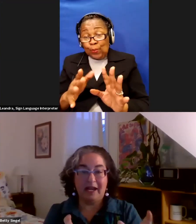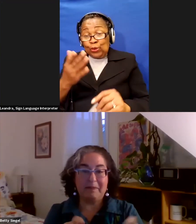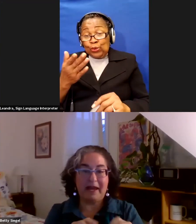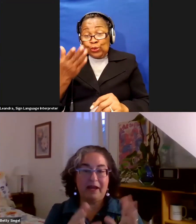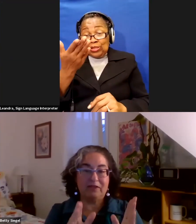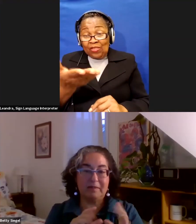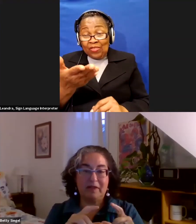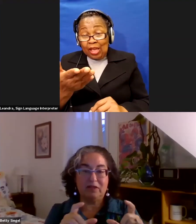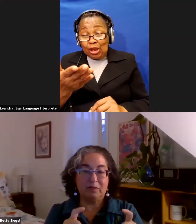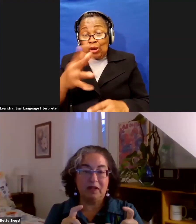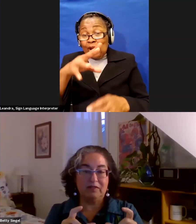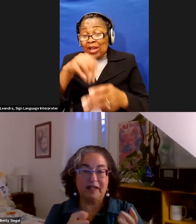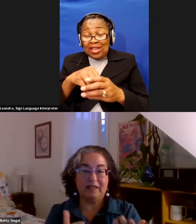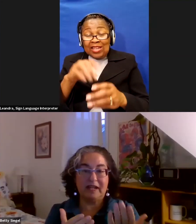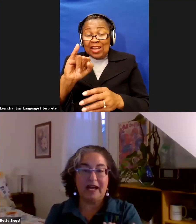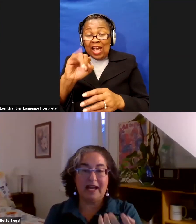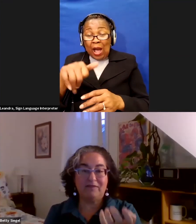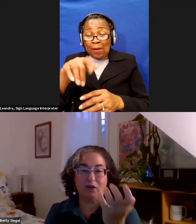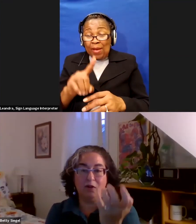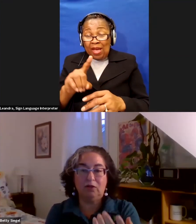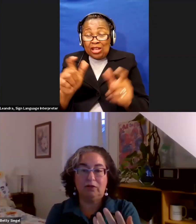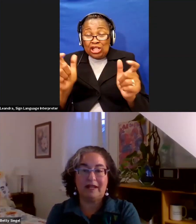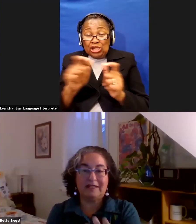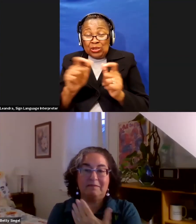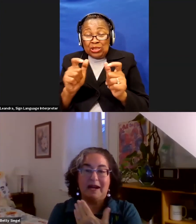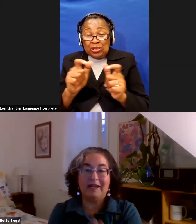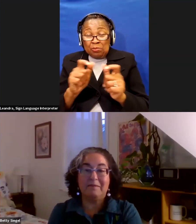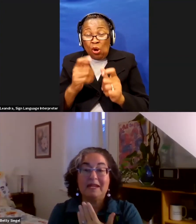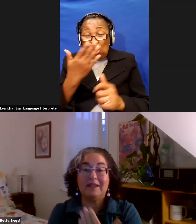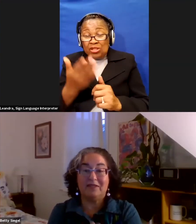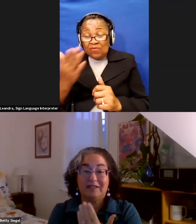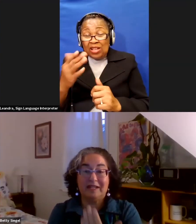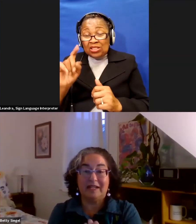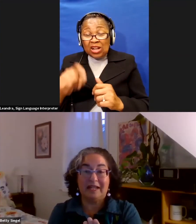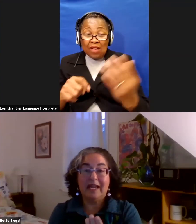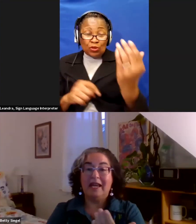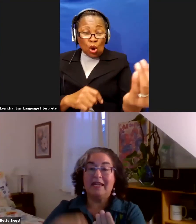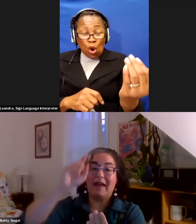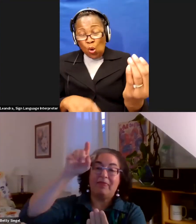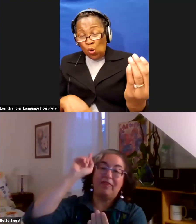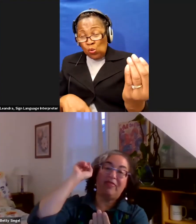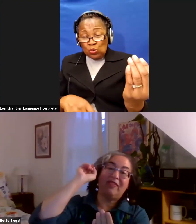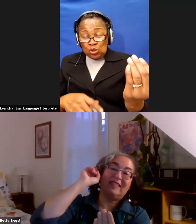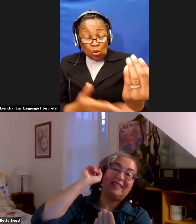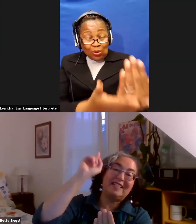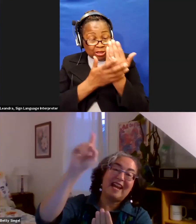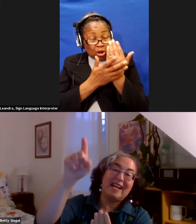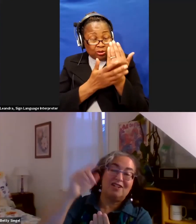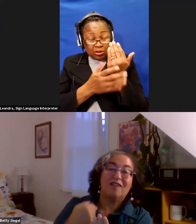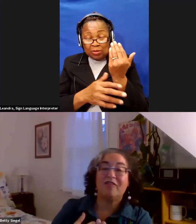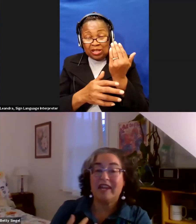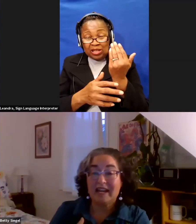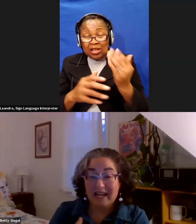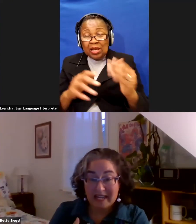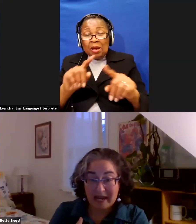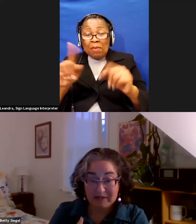an iPad or some other small device that I have to hold or that's in my immediate vicinity, yet the stage,